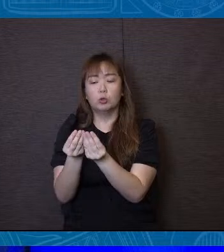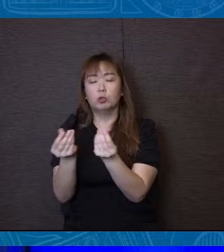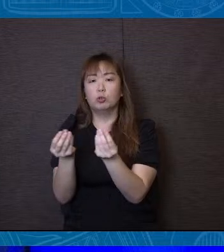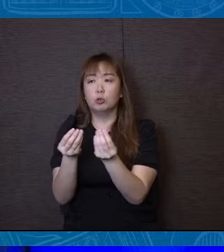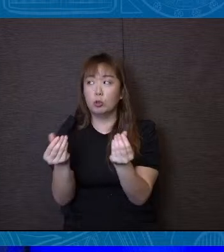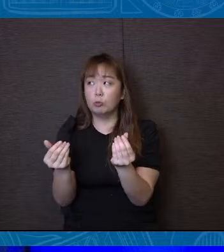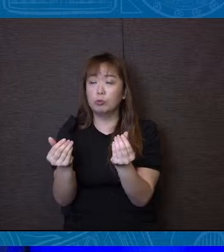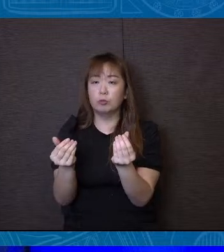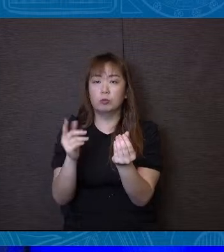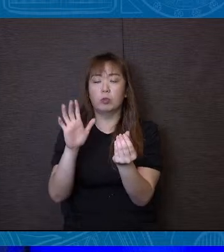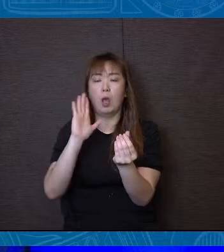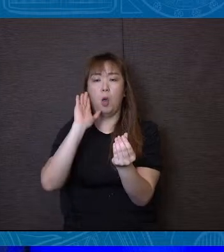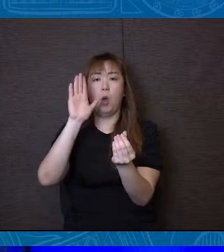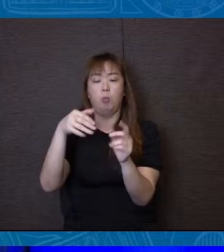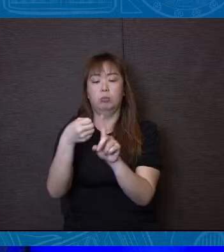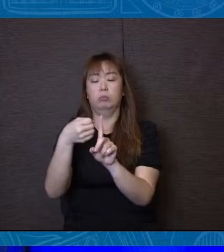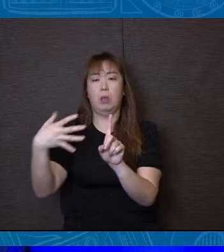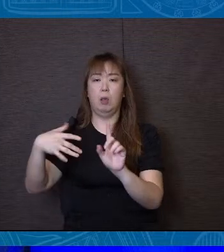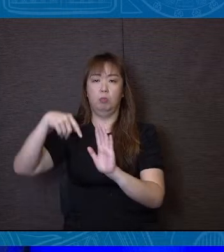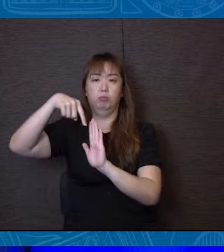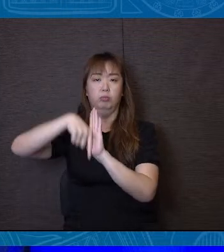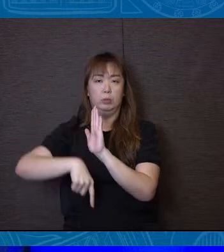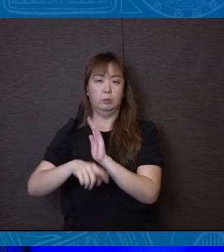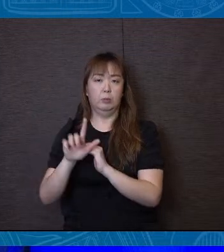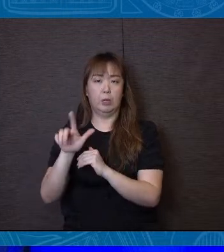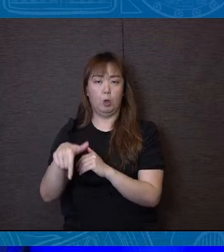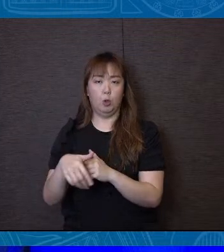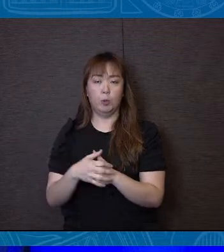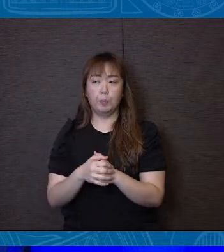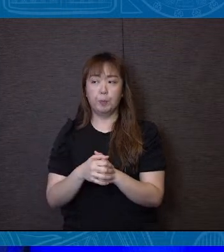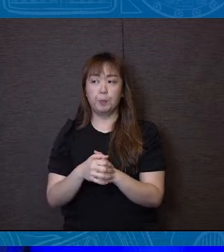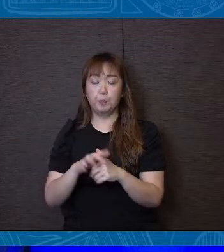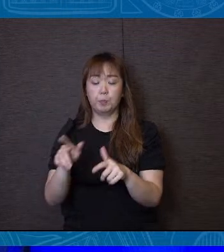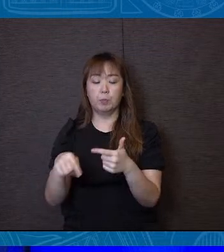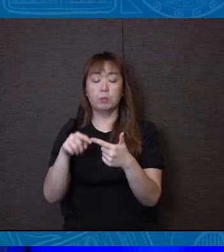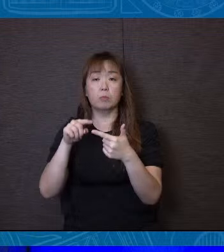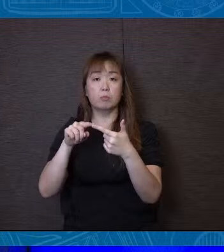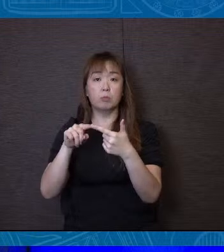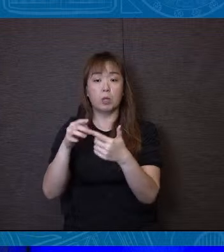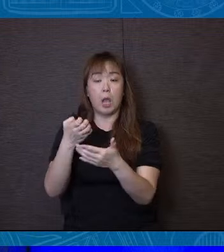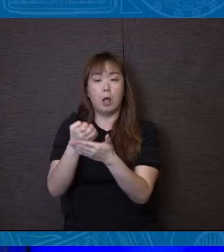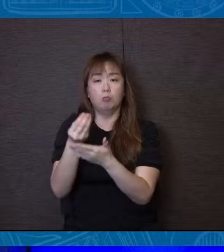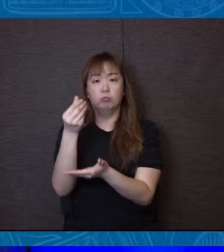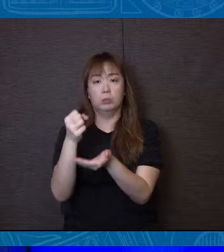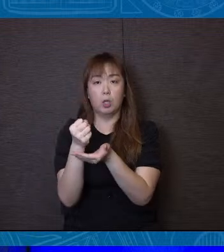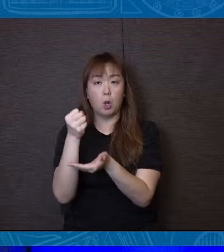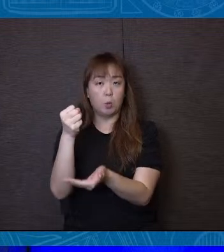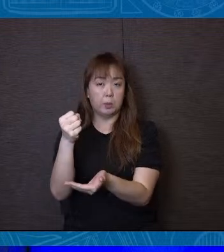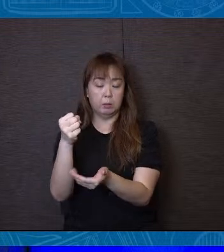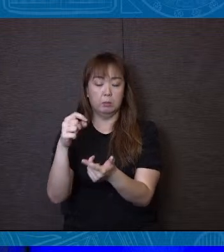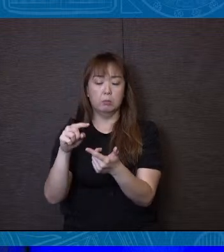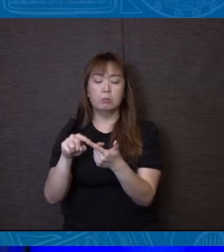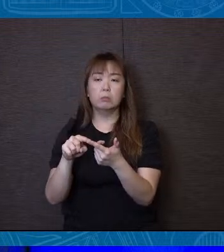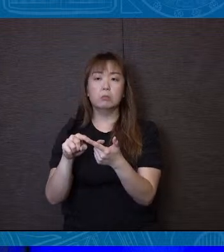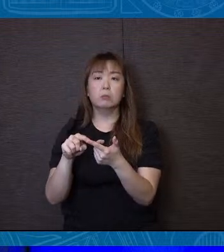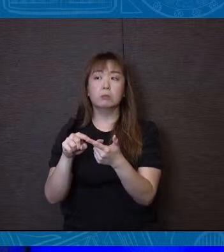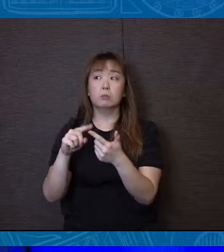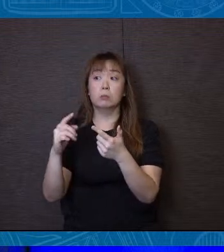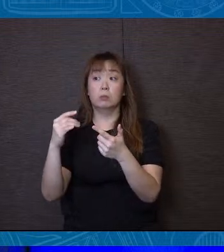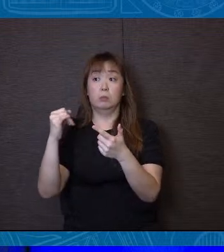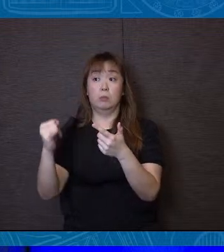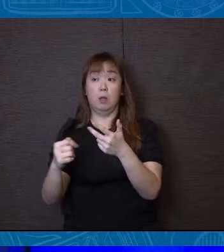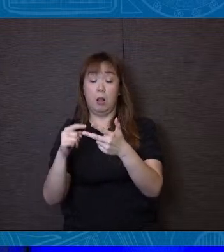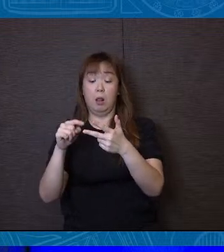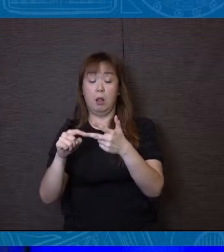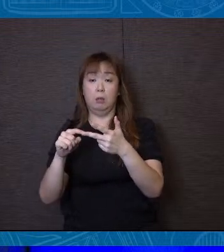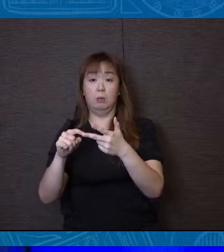will go into the detail as well. We have some economic scope on some of the last mile